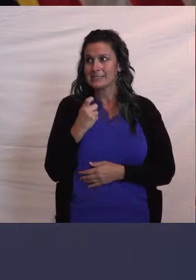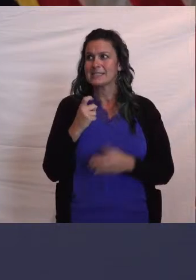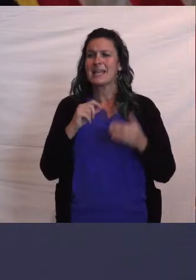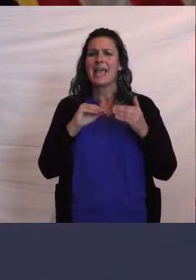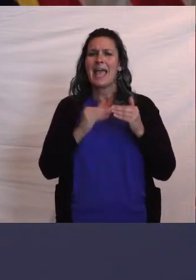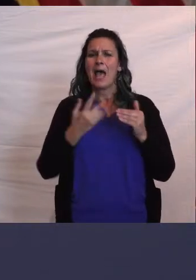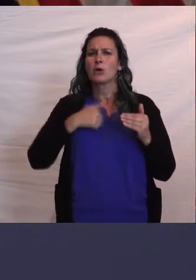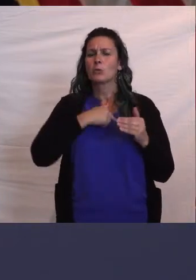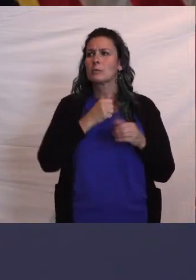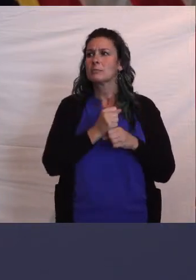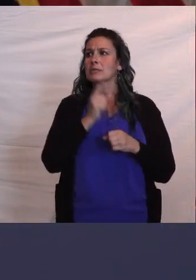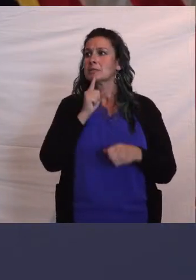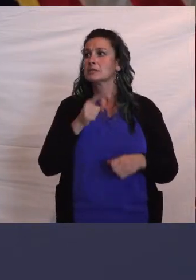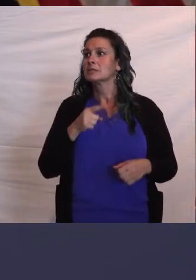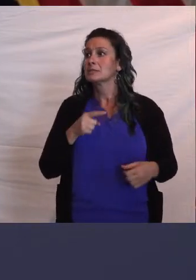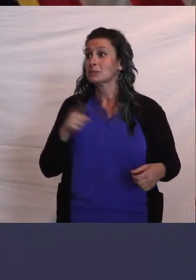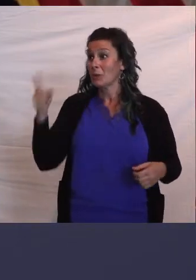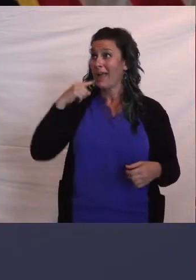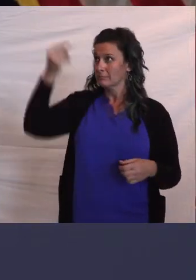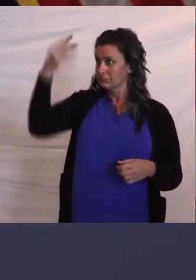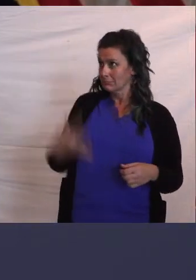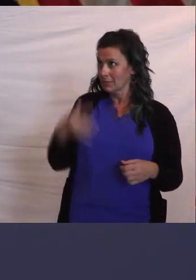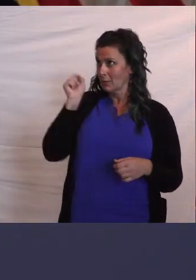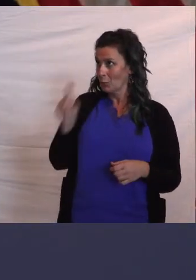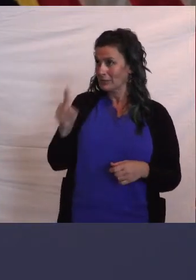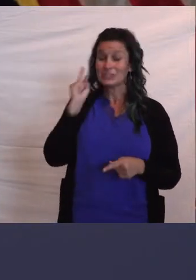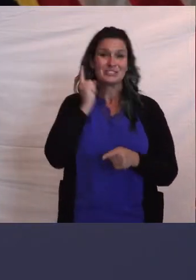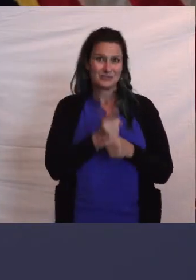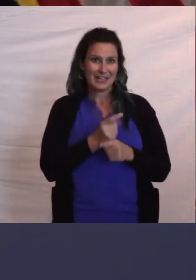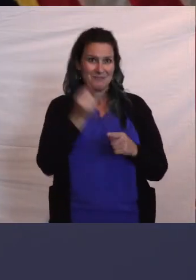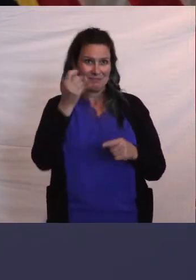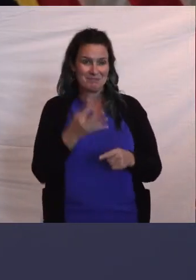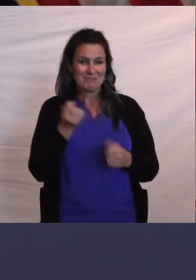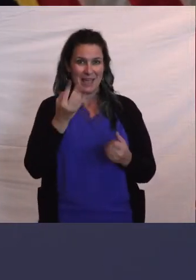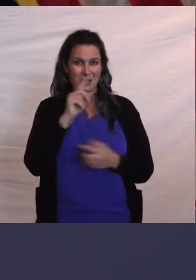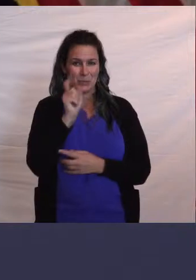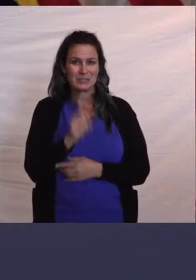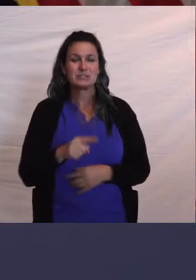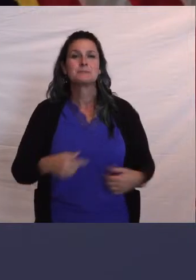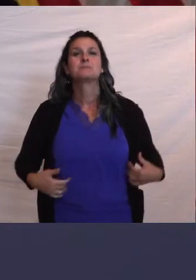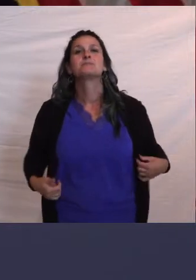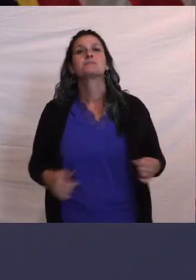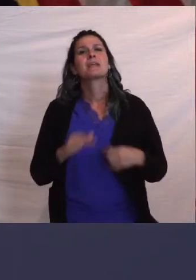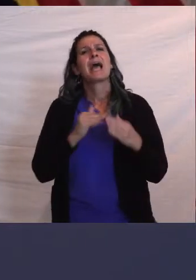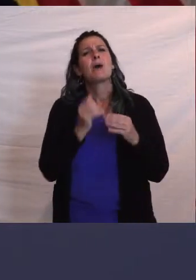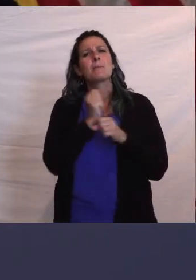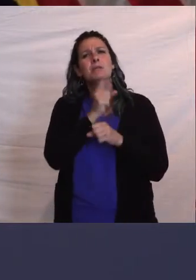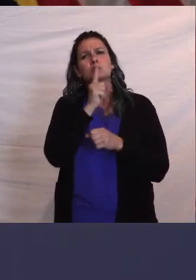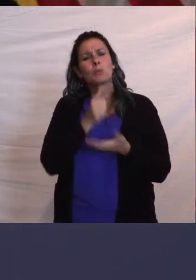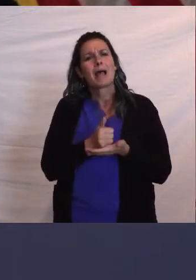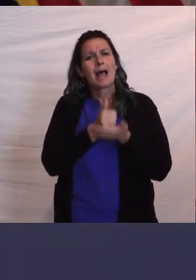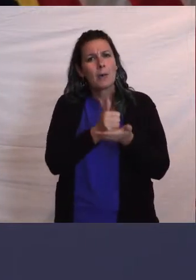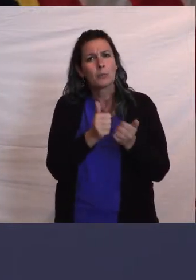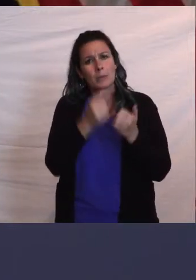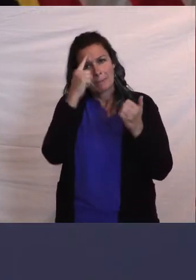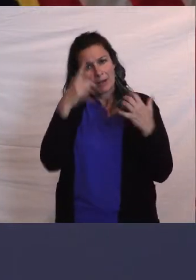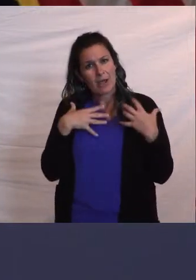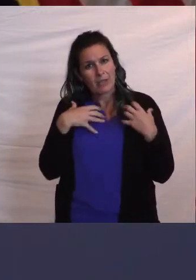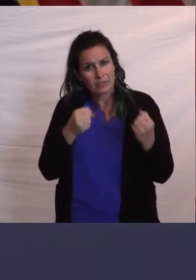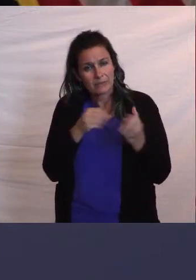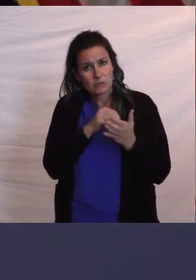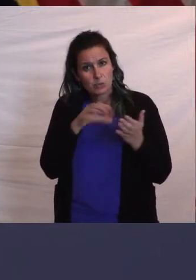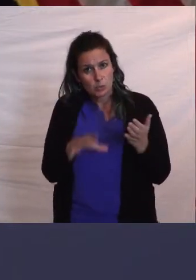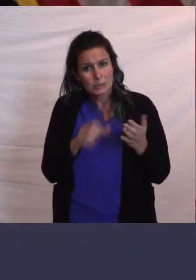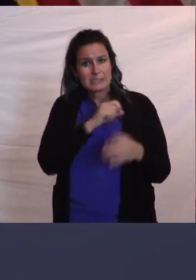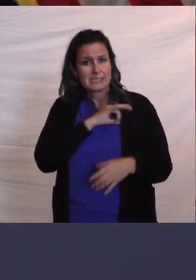are we ensuring that Your litany of questions. Yes. How are we ensuring that we are helping with the mental health of our